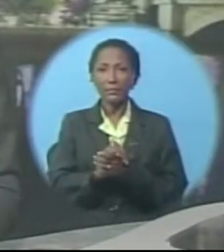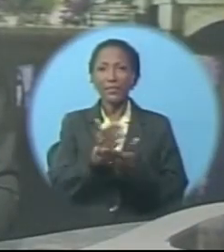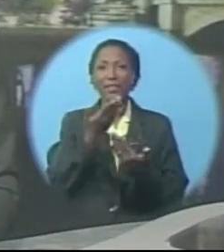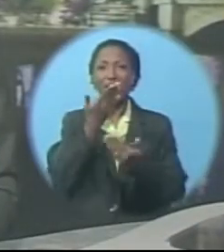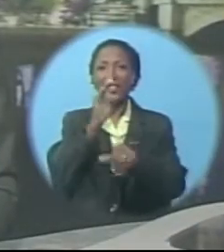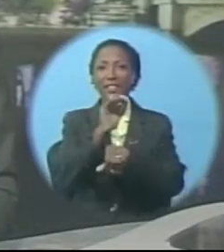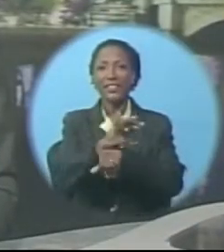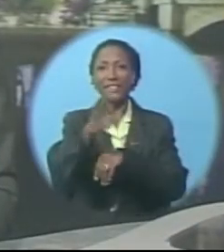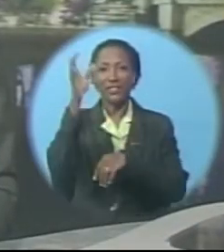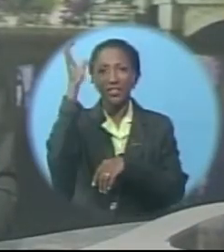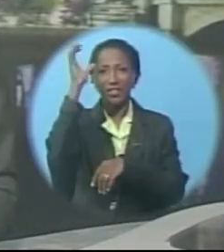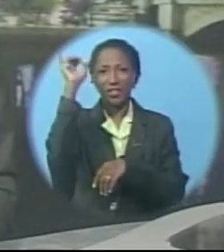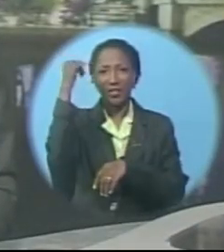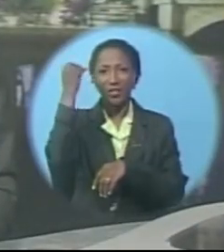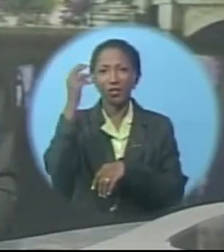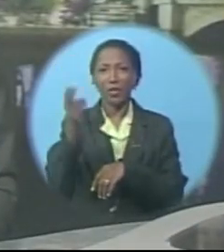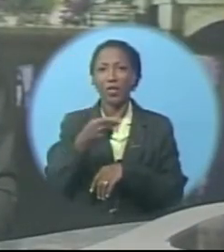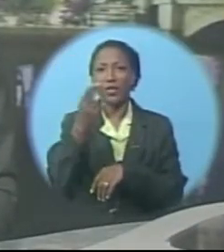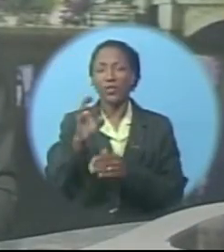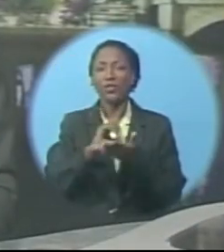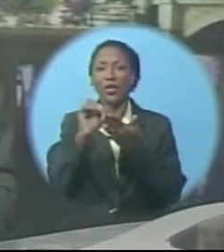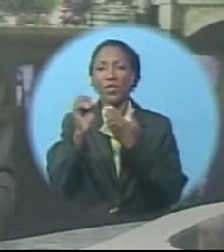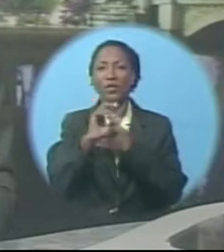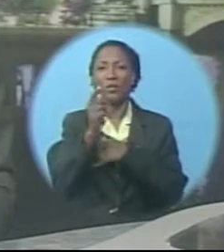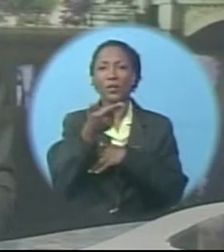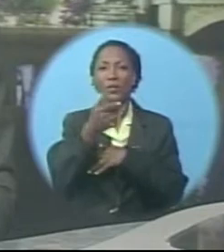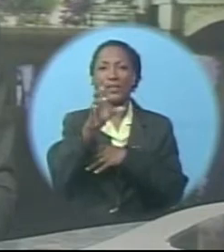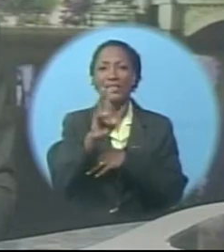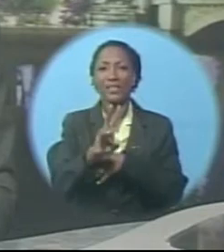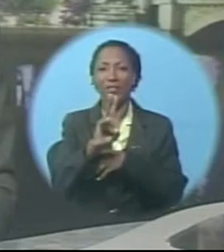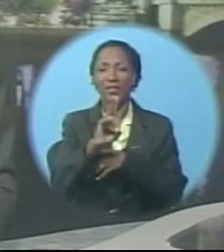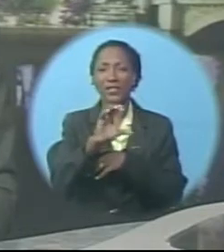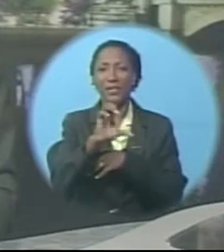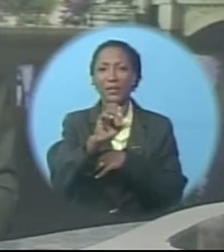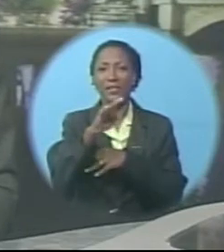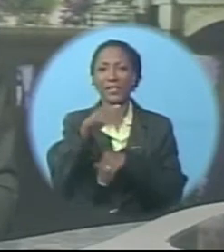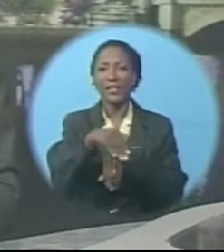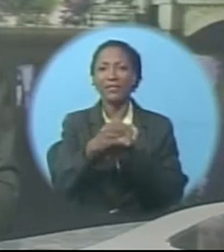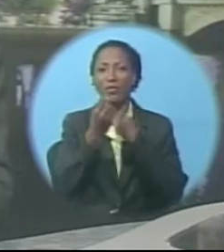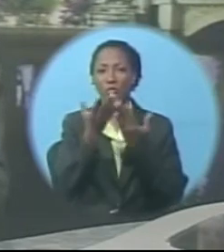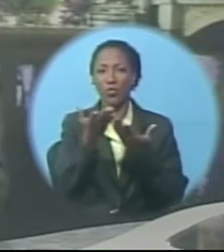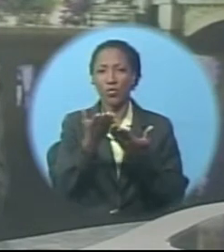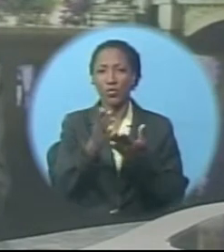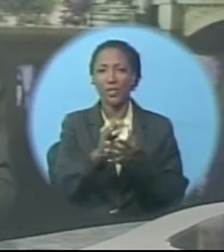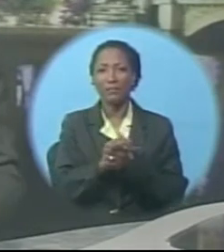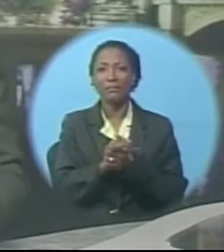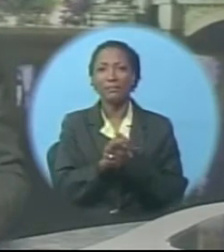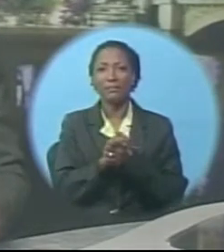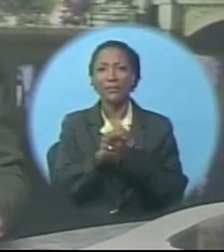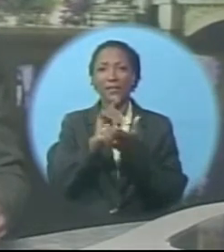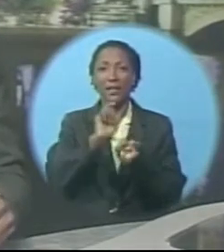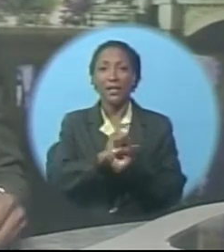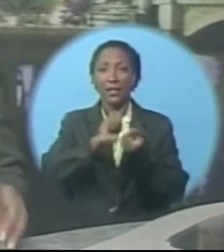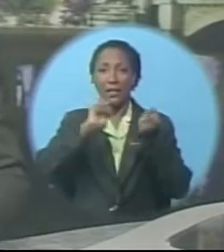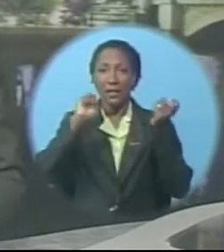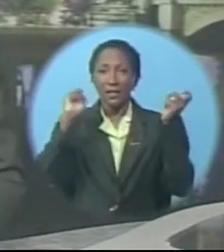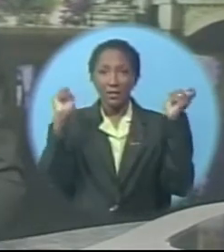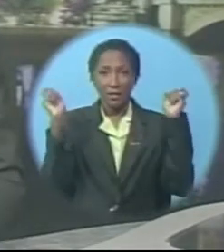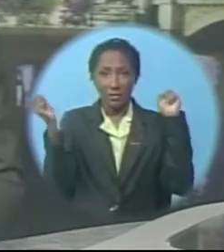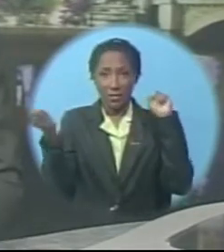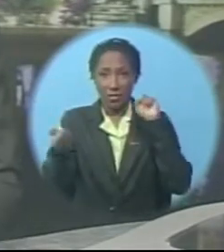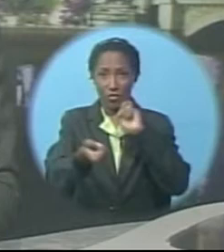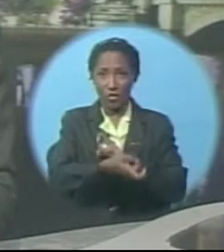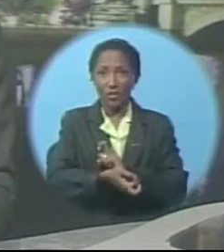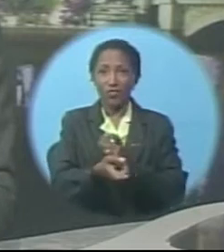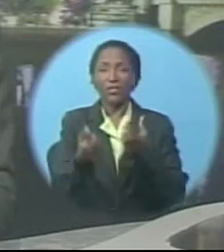Good evening, I'm Shane Jones with the Thursday, October 27th edition of the CBC Evening News. In our top story,